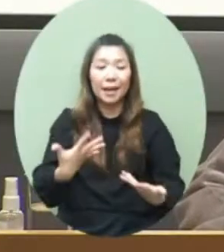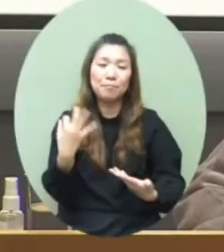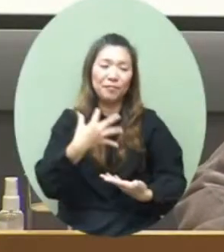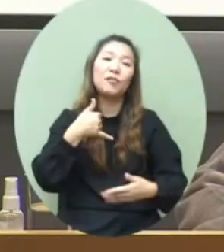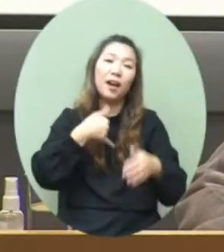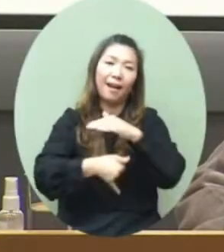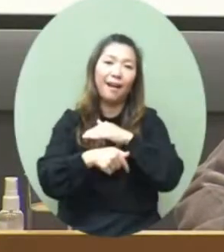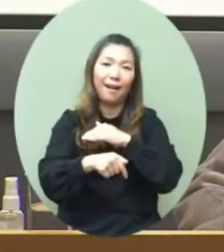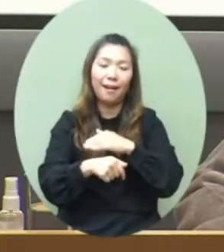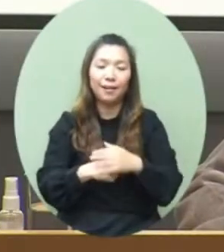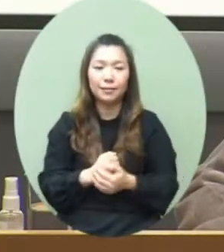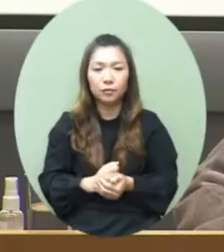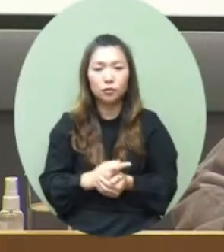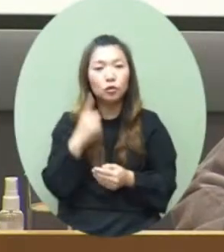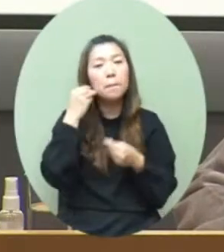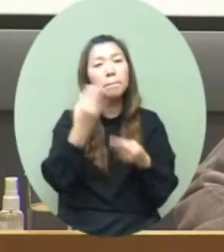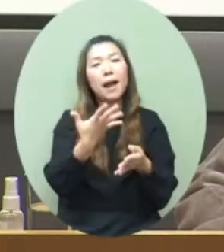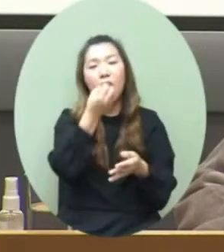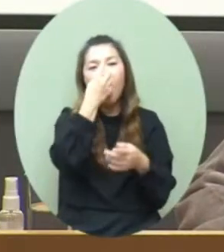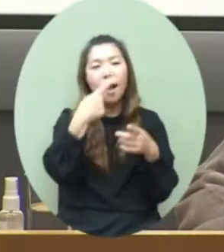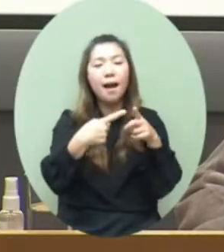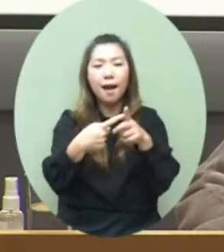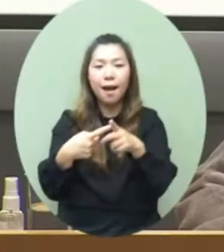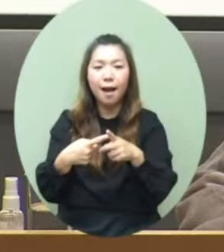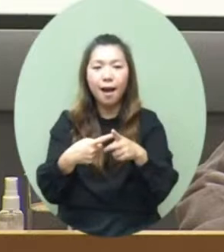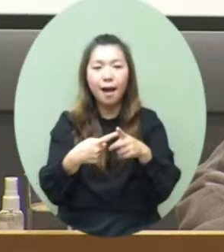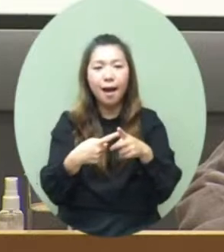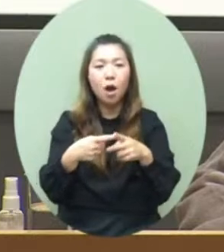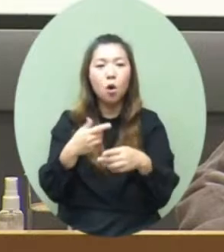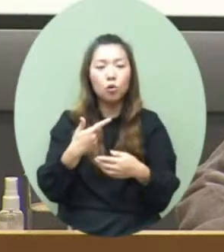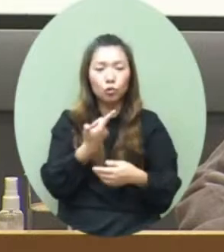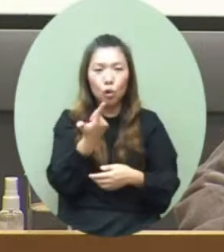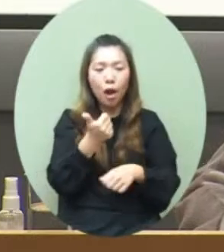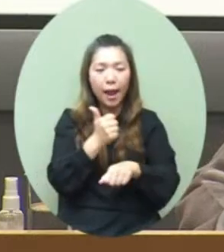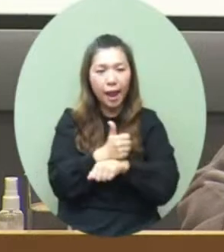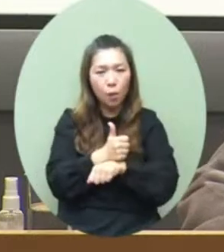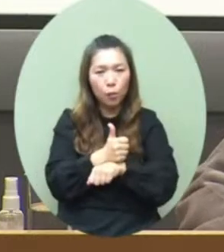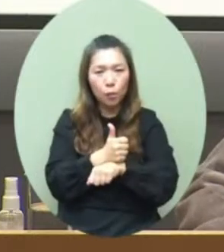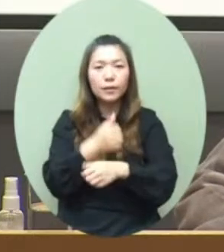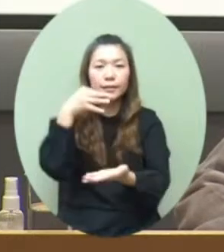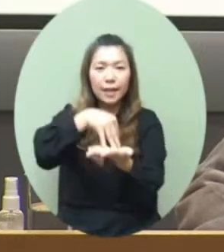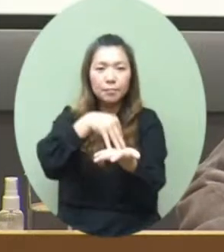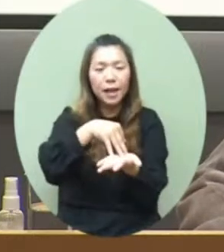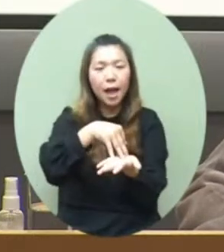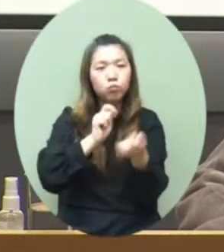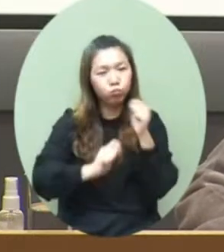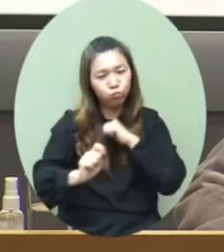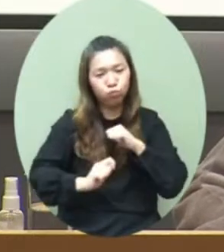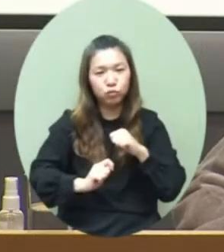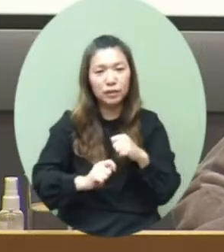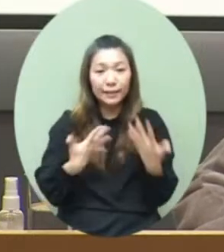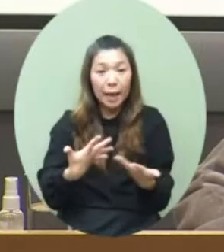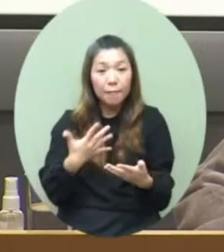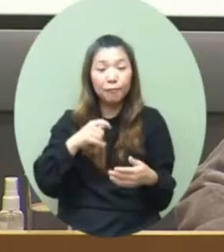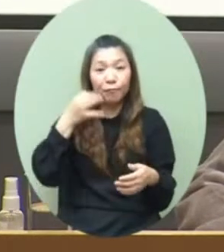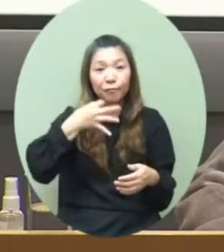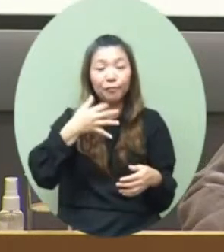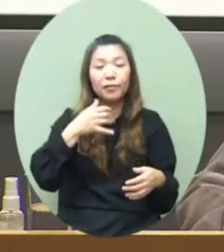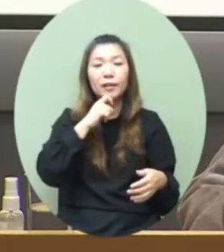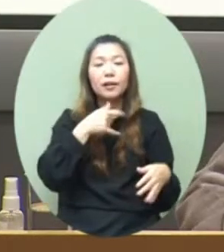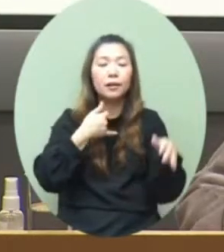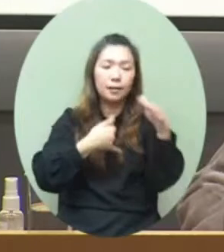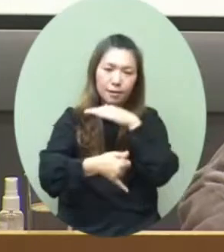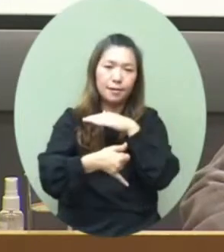time and the food fairs previously held. The biggest difference is that this time is free admission because we